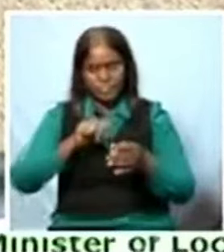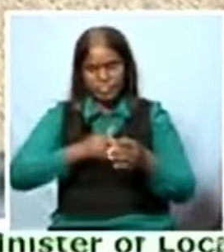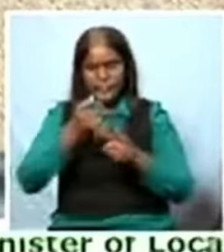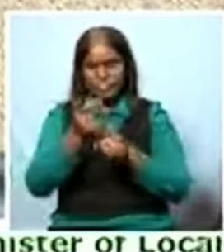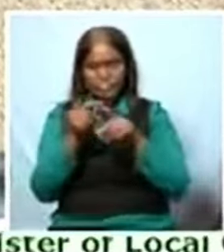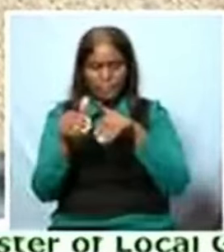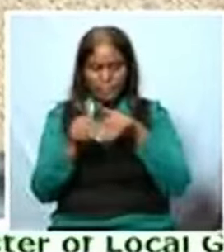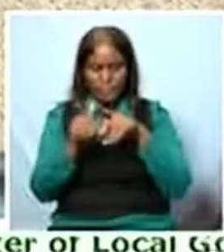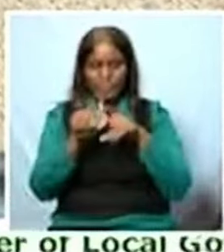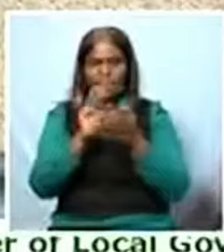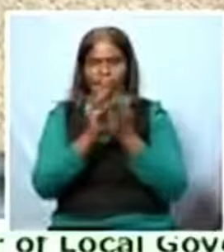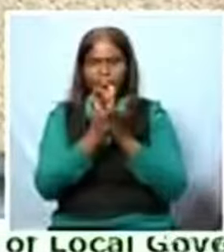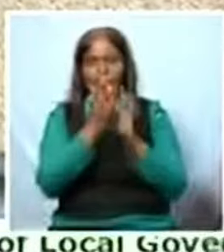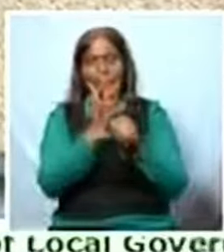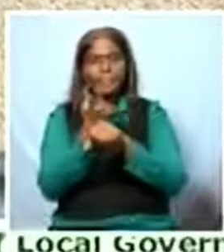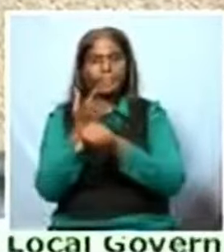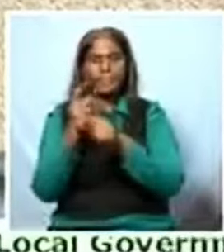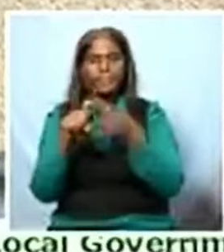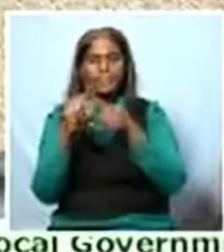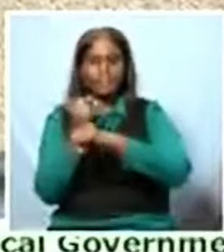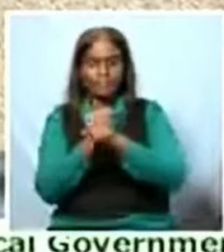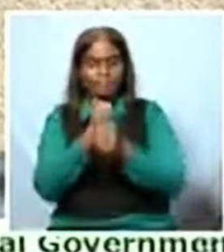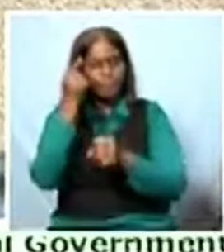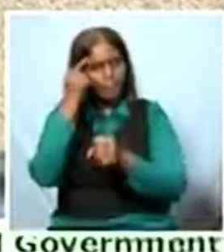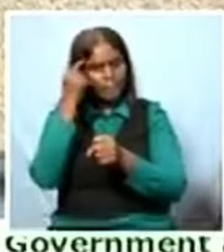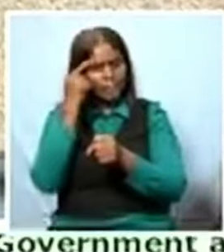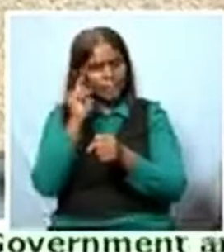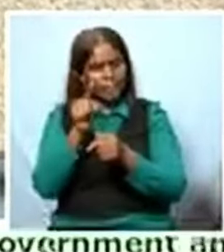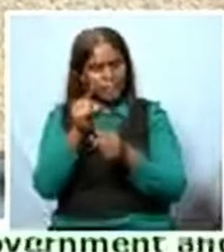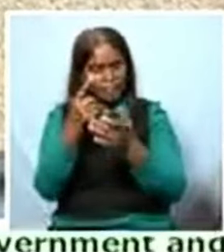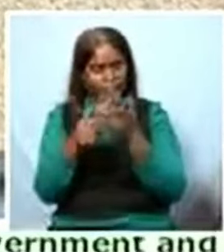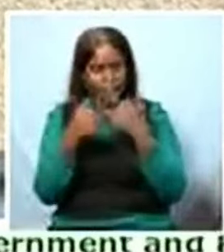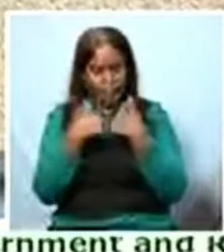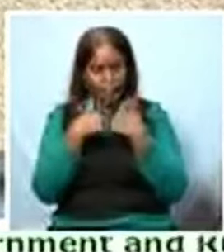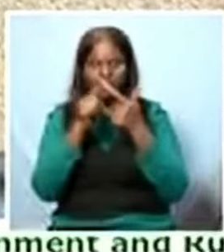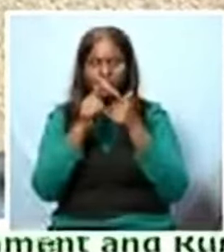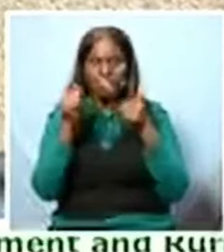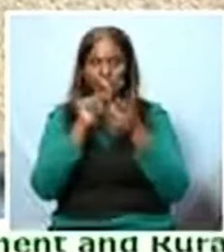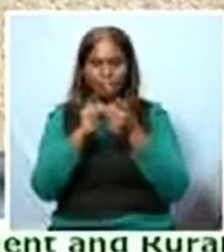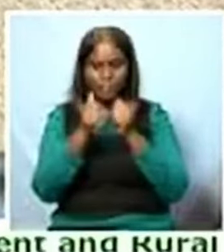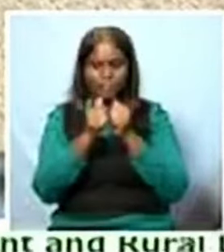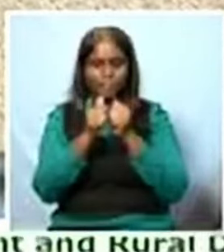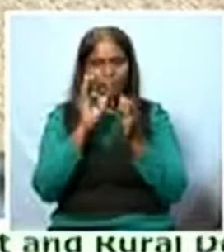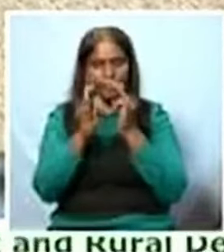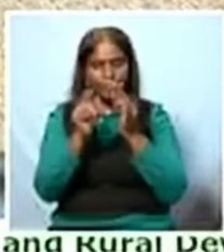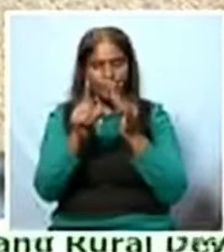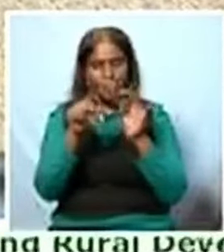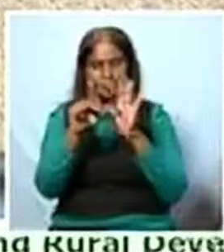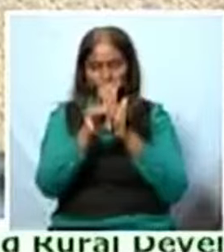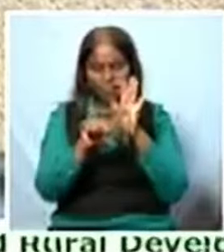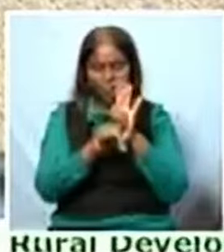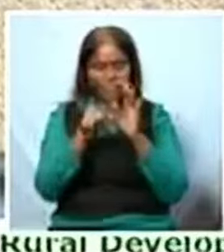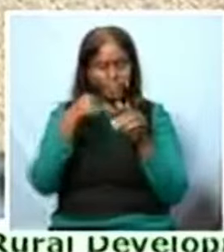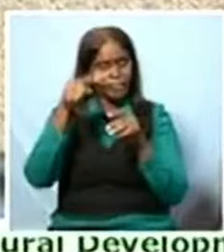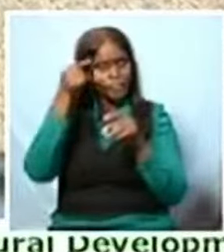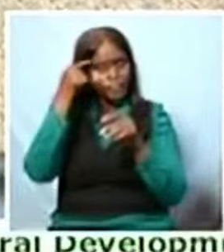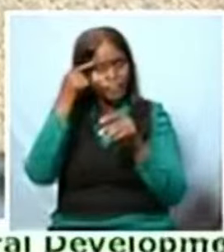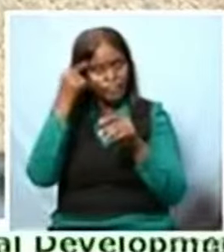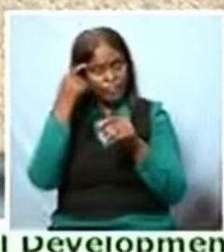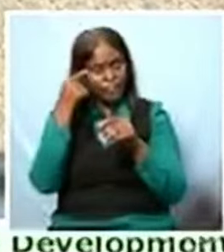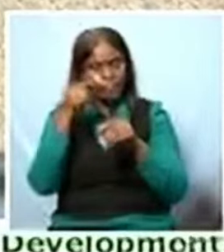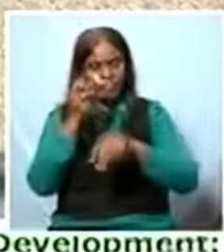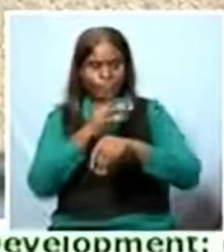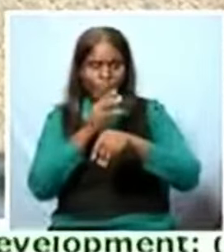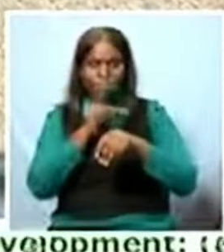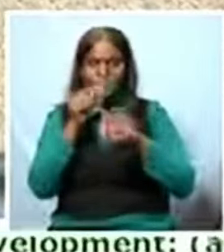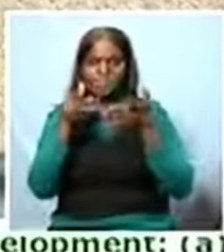Then it becomes difficult to defend the government when there's such a problem. Is it the New Dawn's government policy for investors